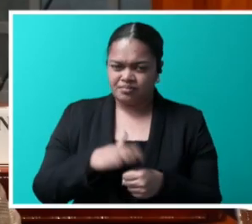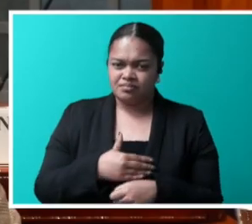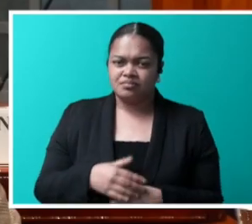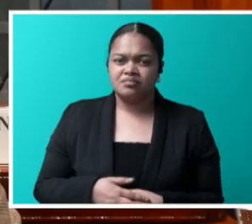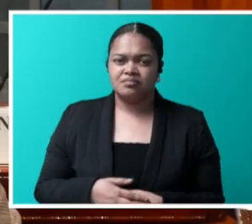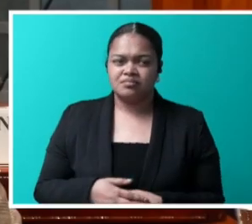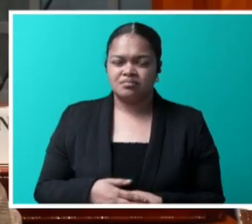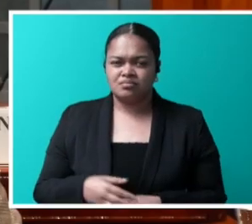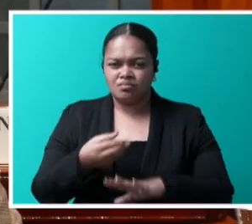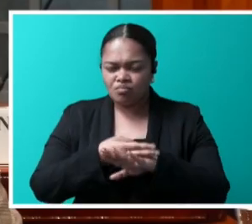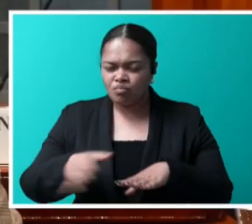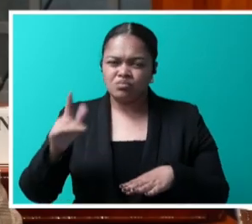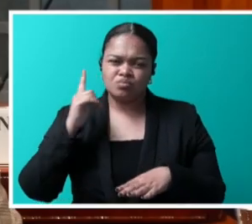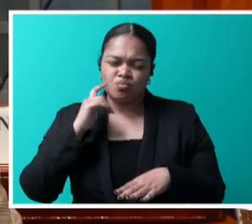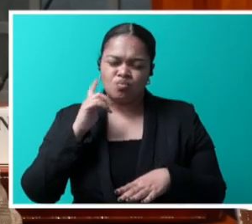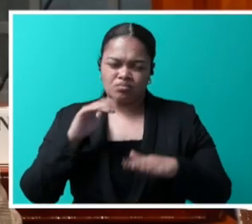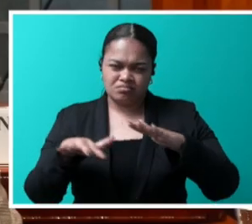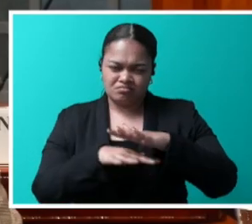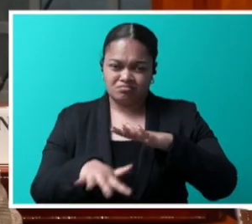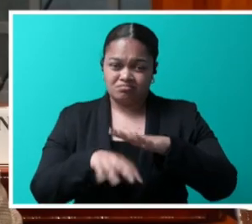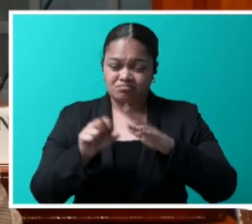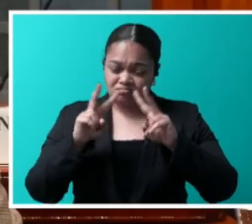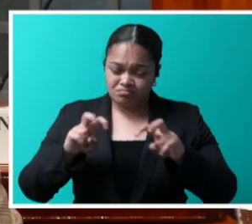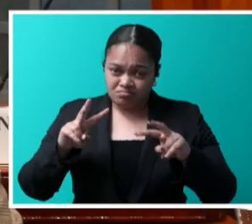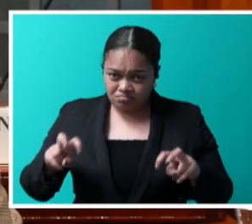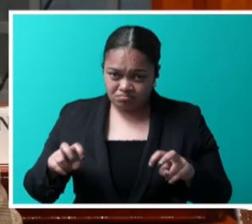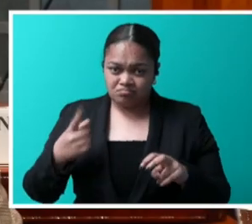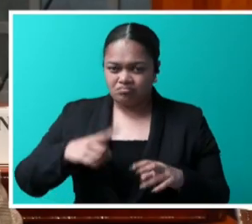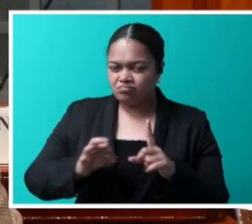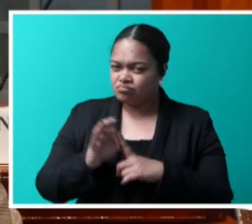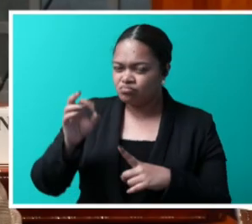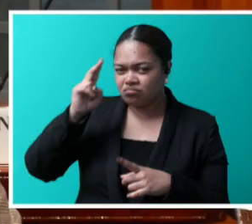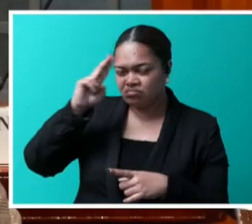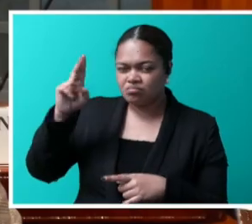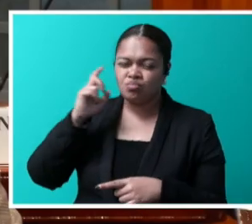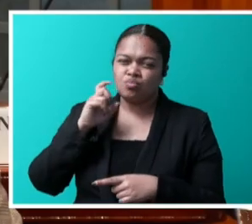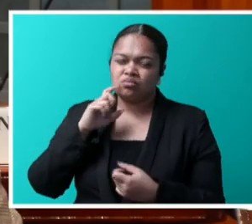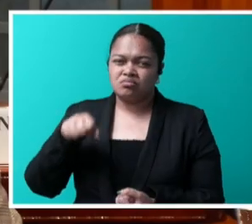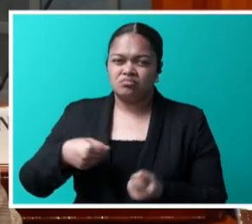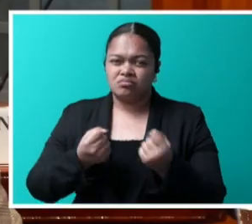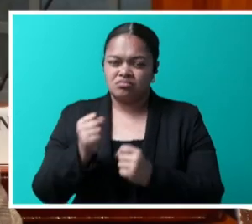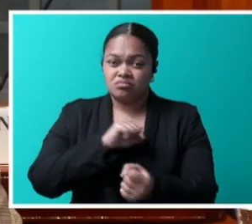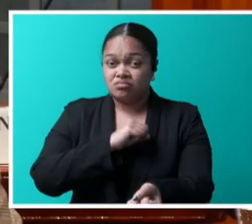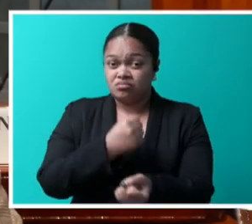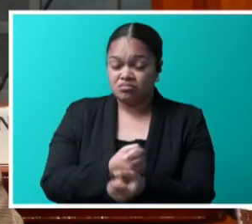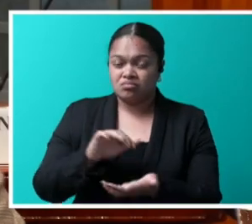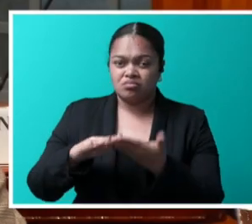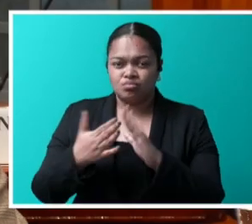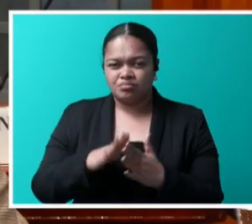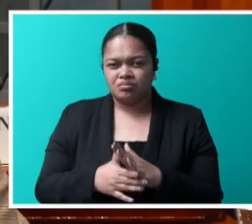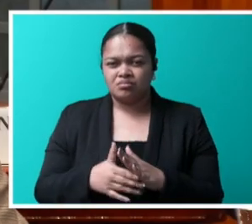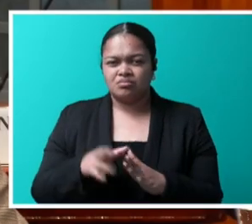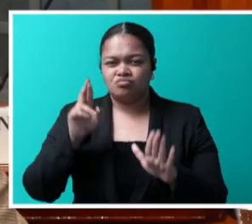Modernizing groundwater investigation, improving national water strategy, strengthening community